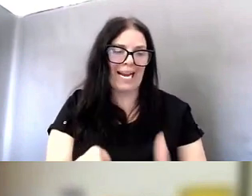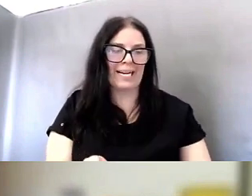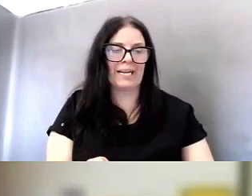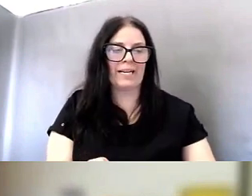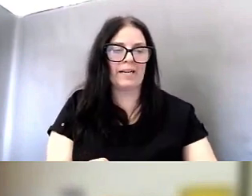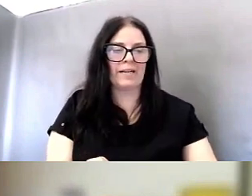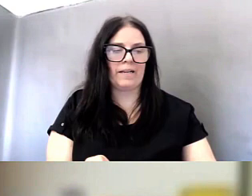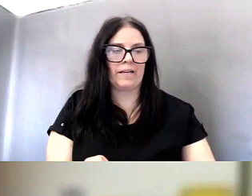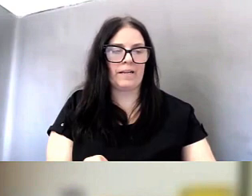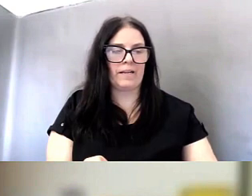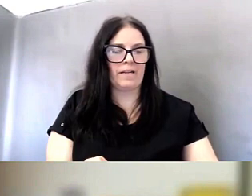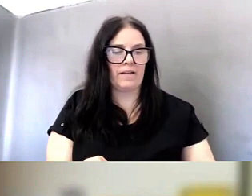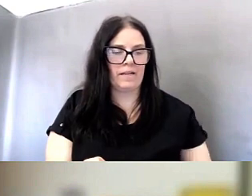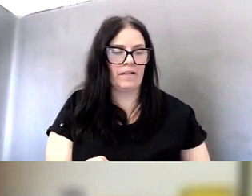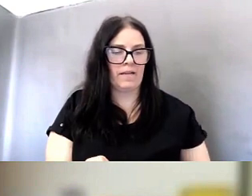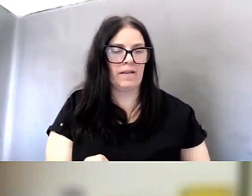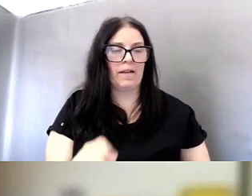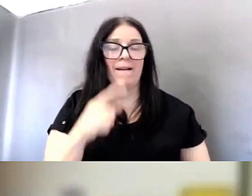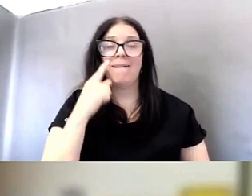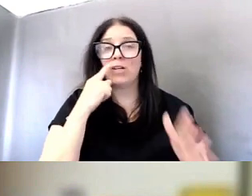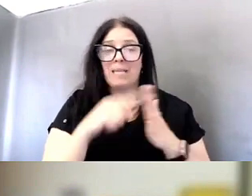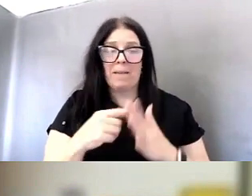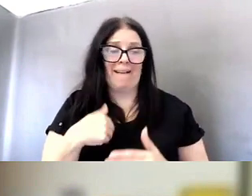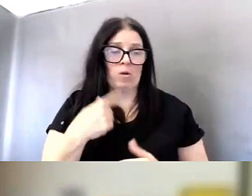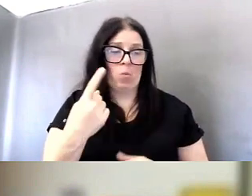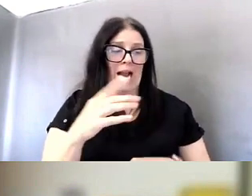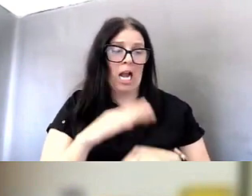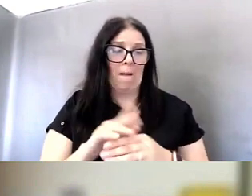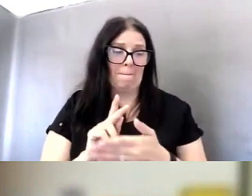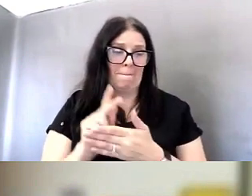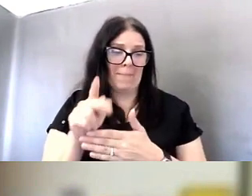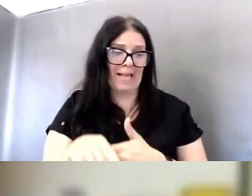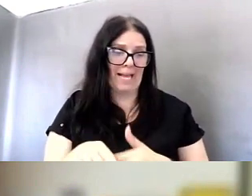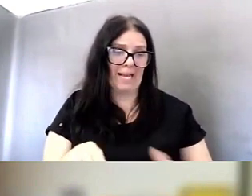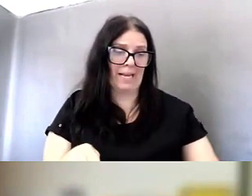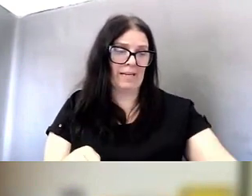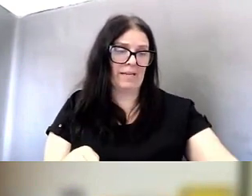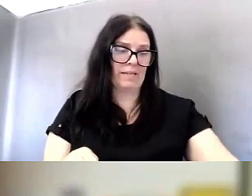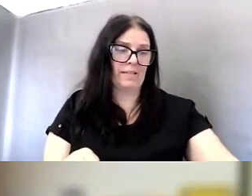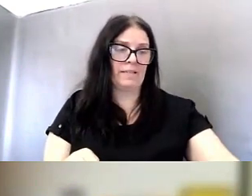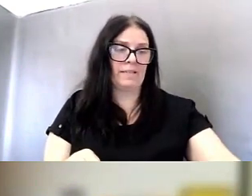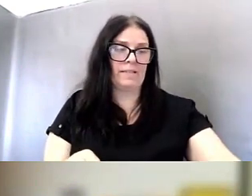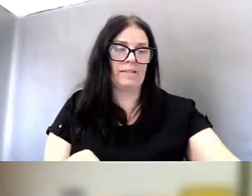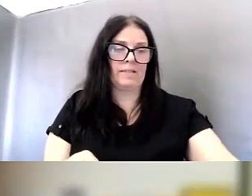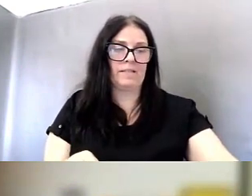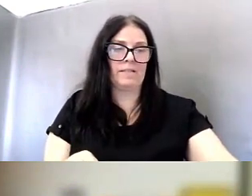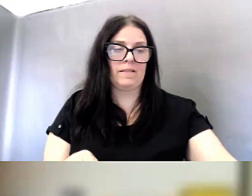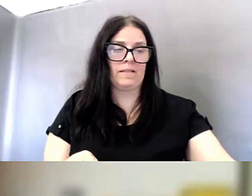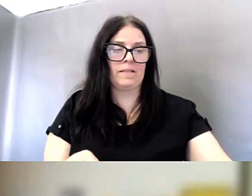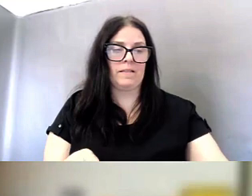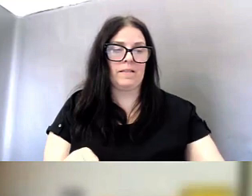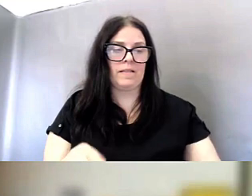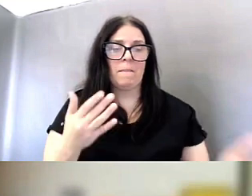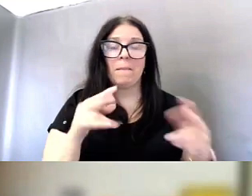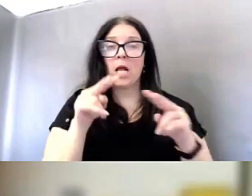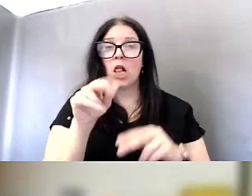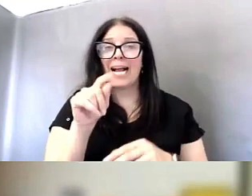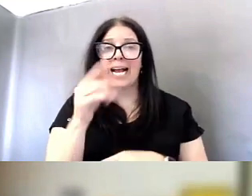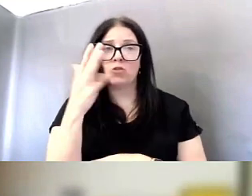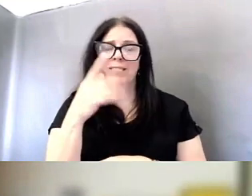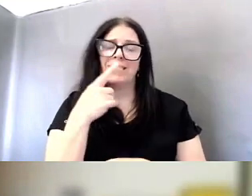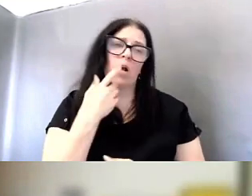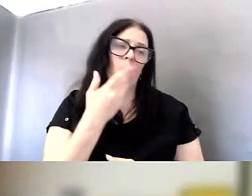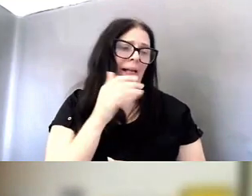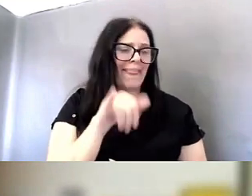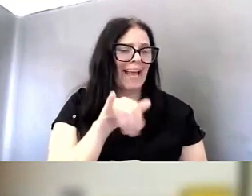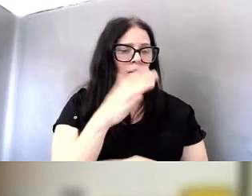for example, there was one on plants. So they may look at a tree and say, well, that's a tree, it's